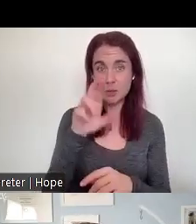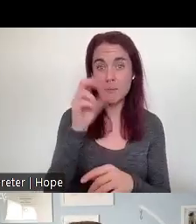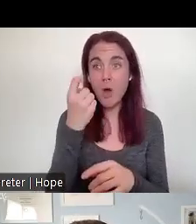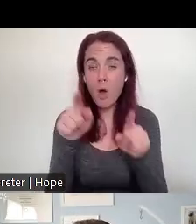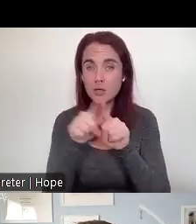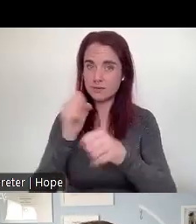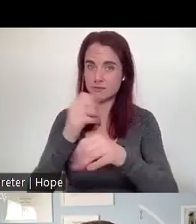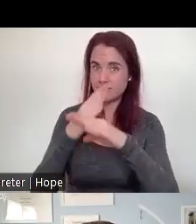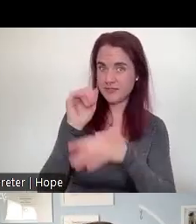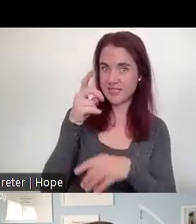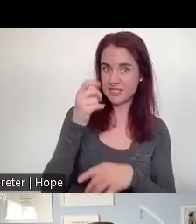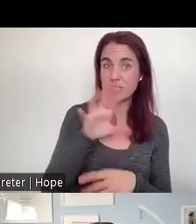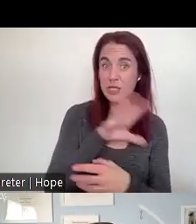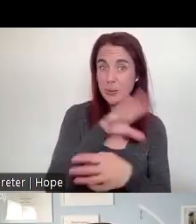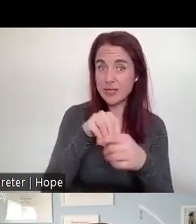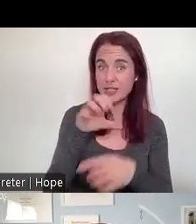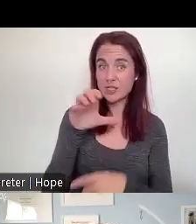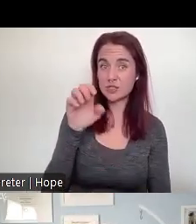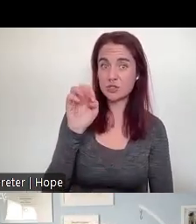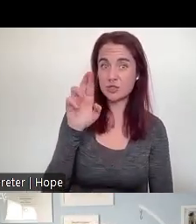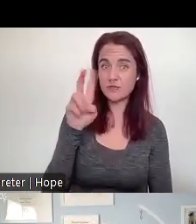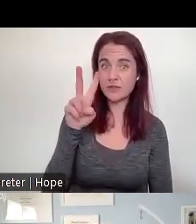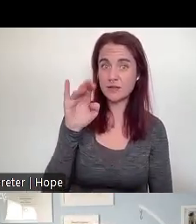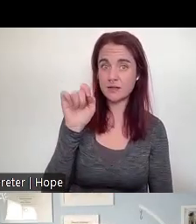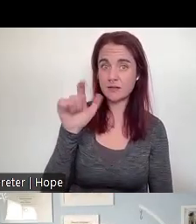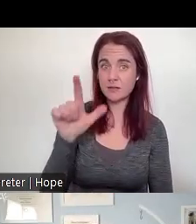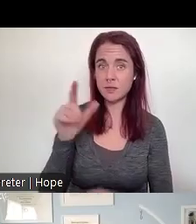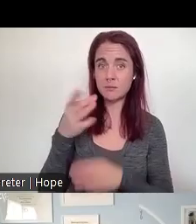so including cervical precancers.